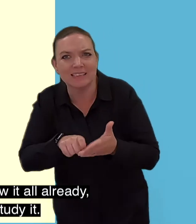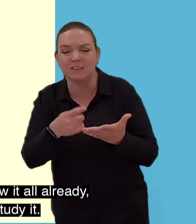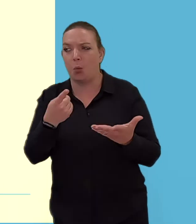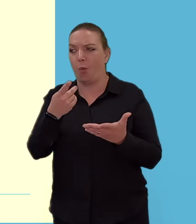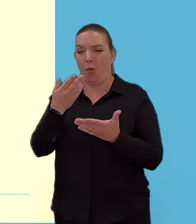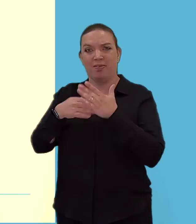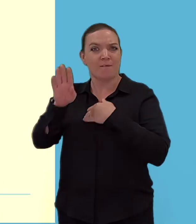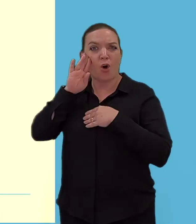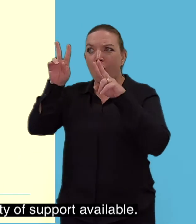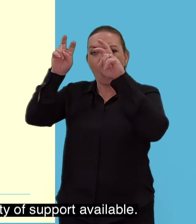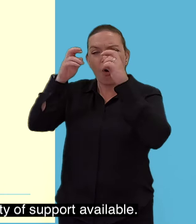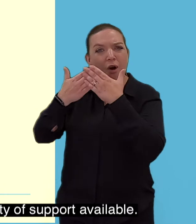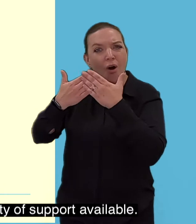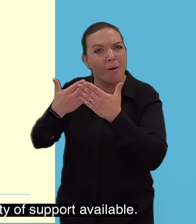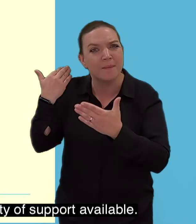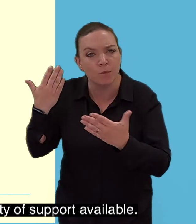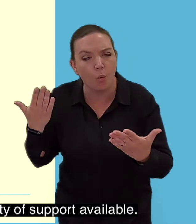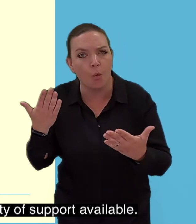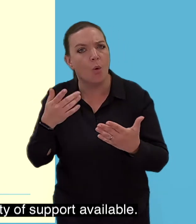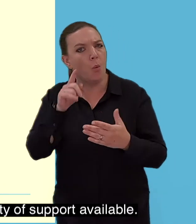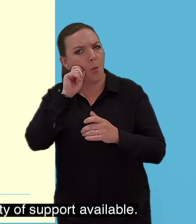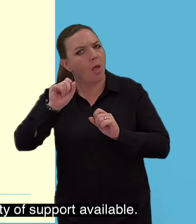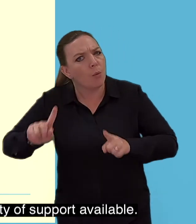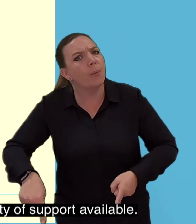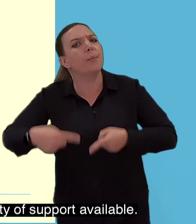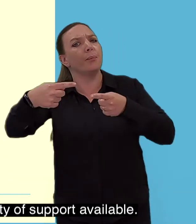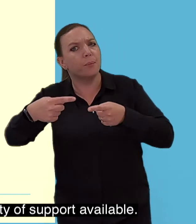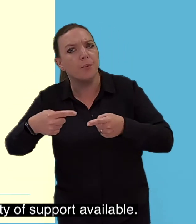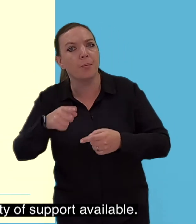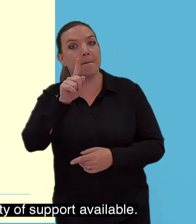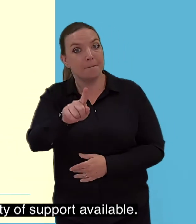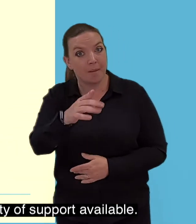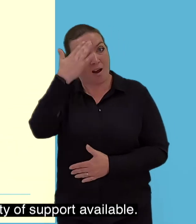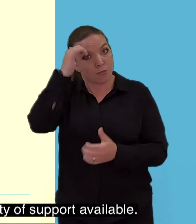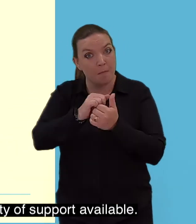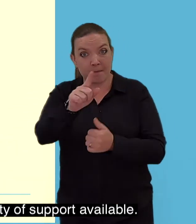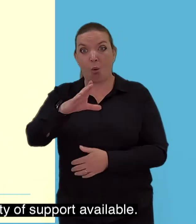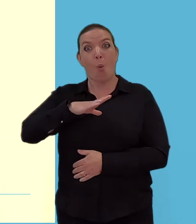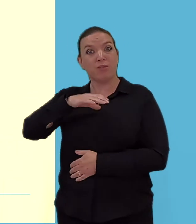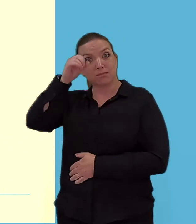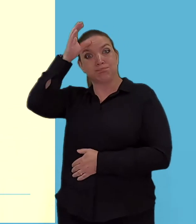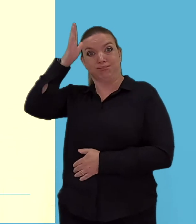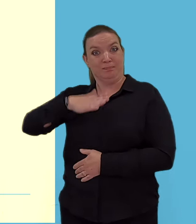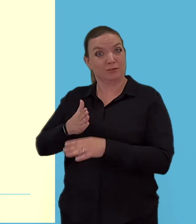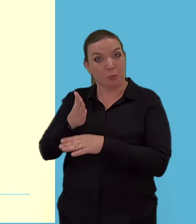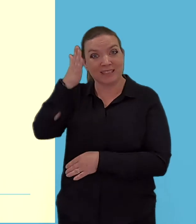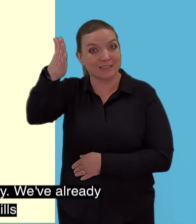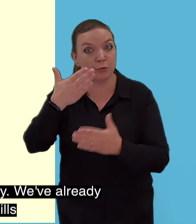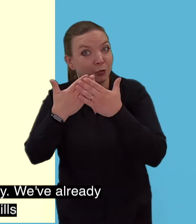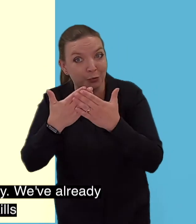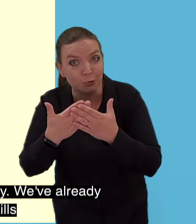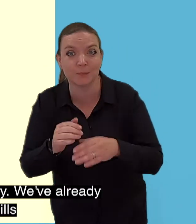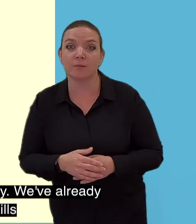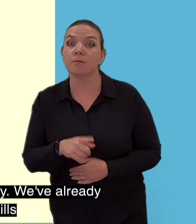and study it. And don't forget, you're not alone in this. There is plenty of support available. And